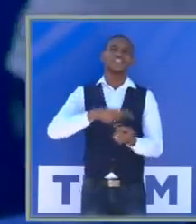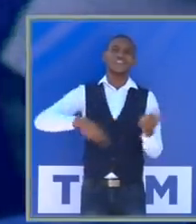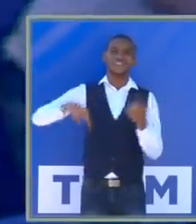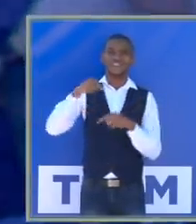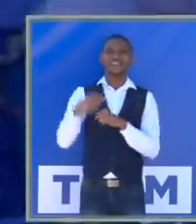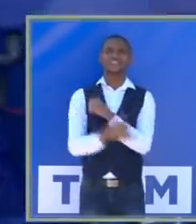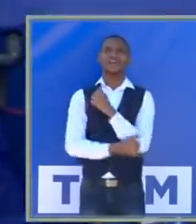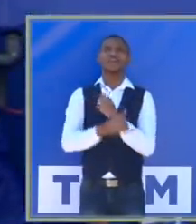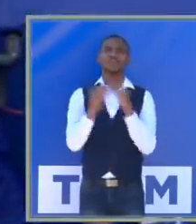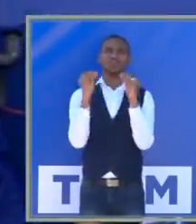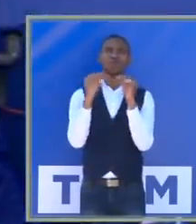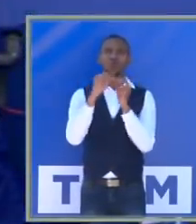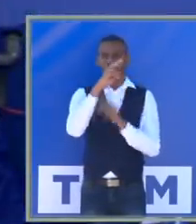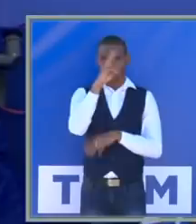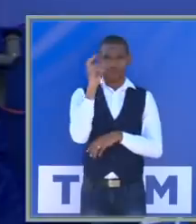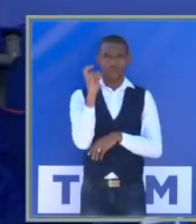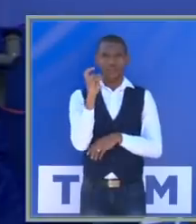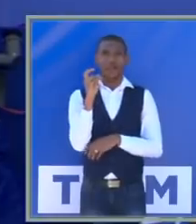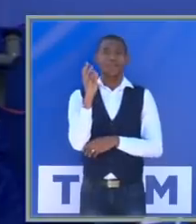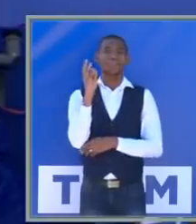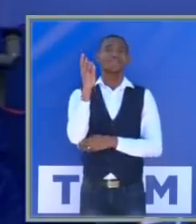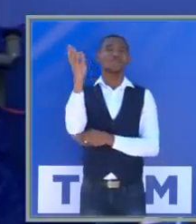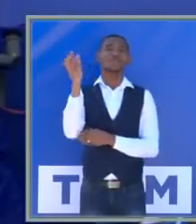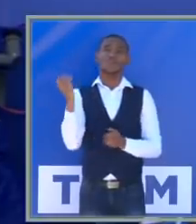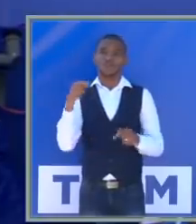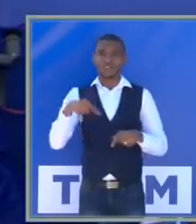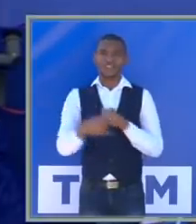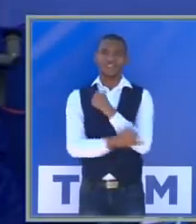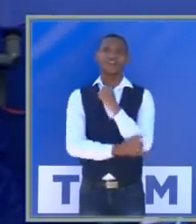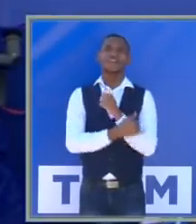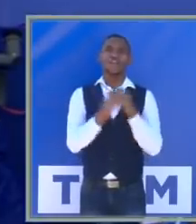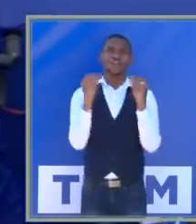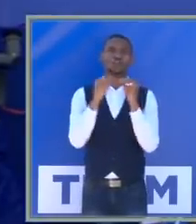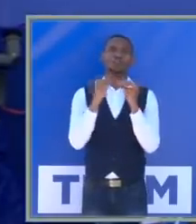blue. The future of this country is blue.